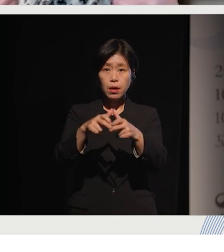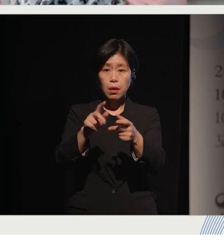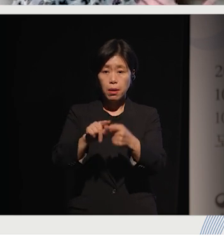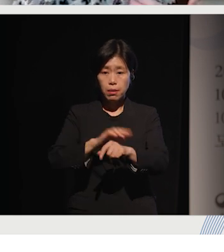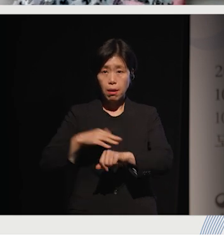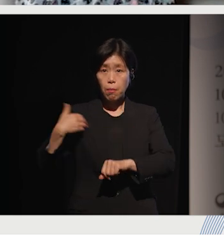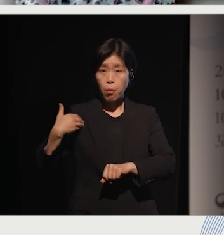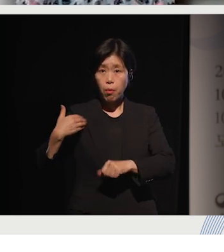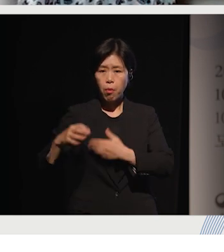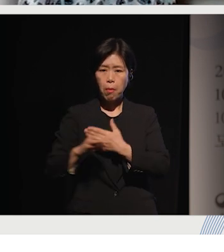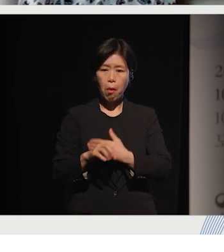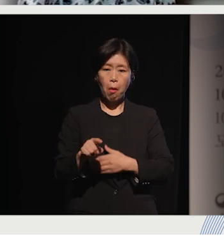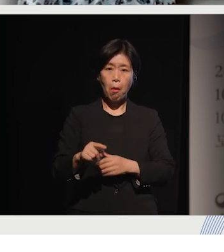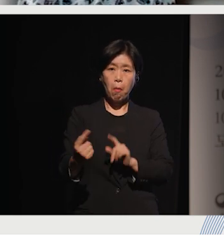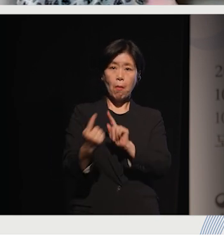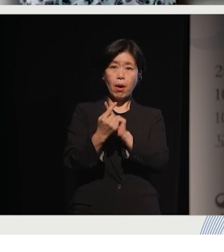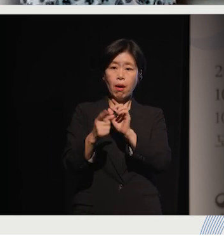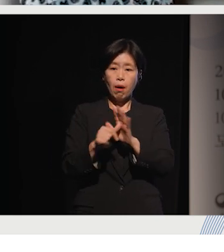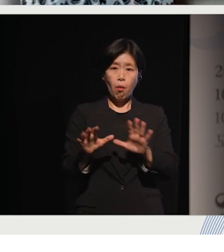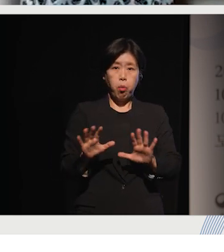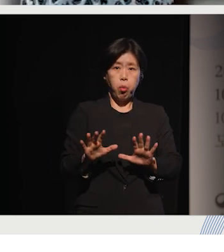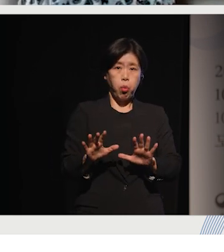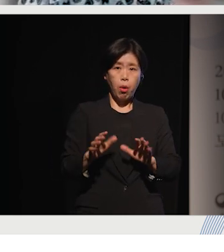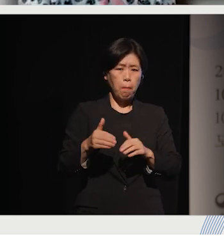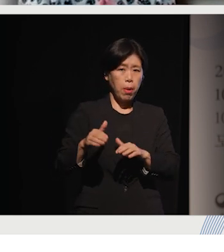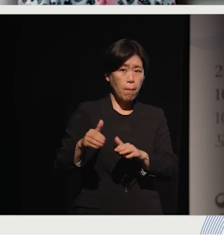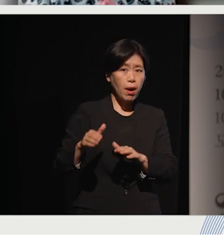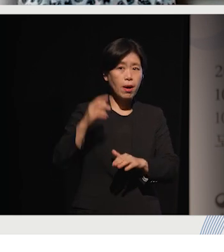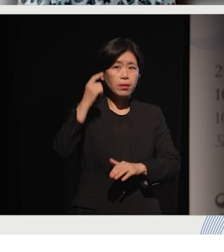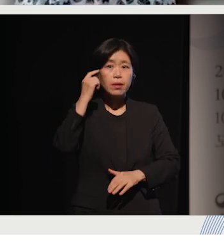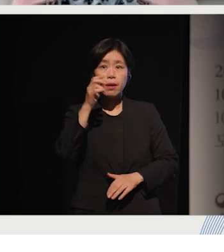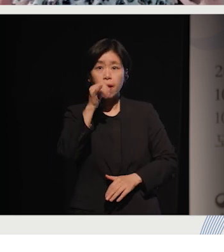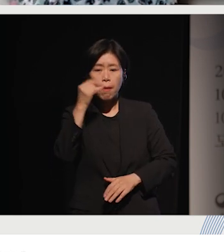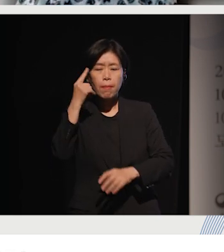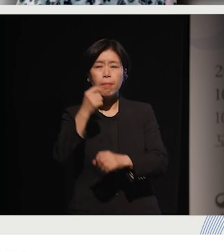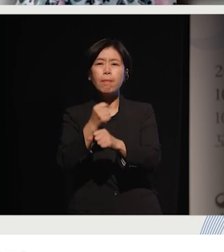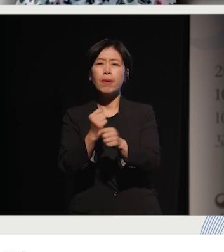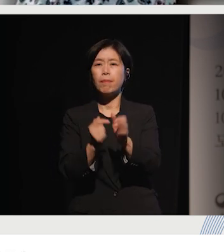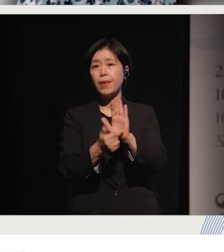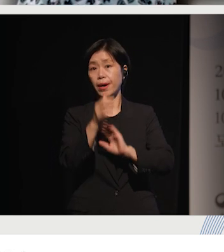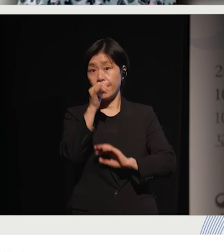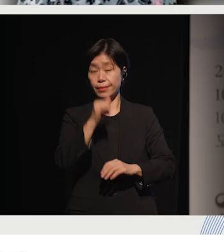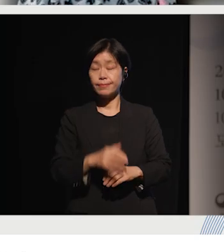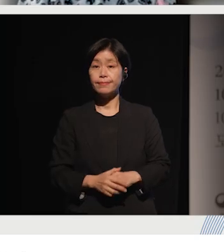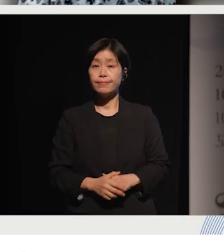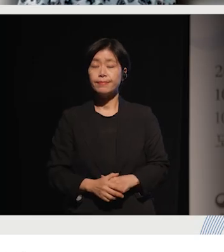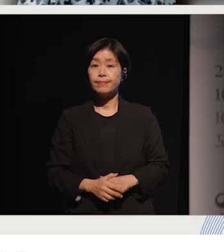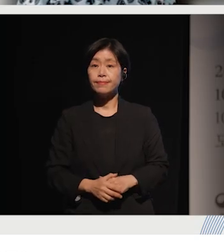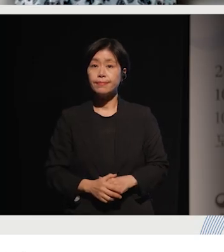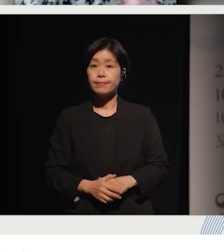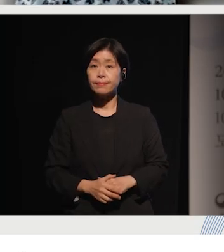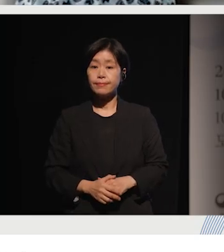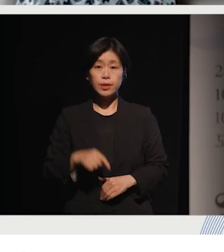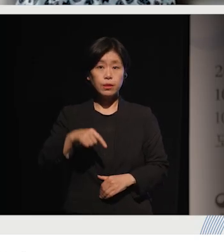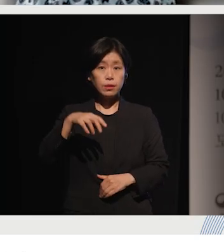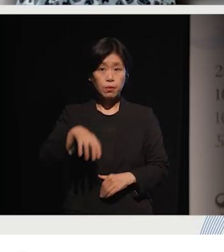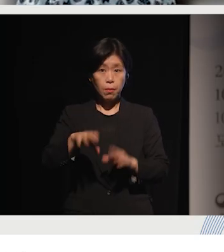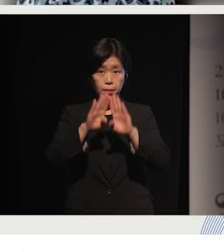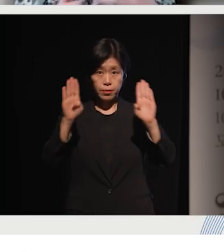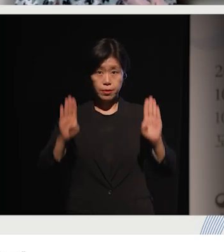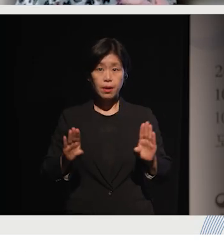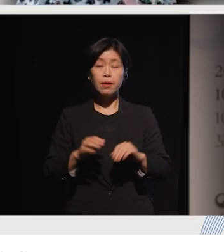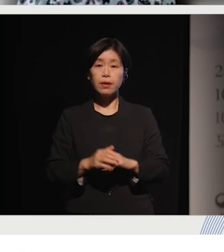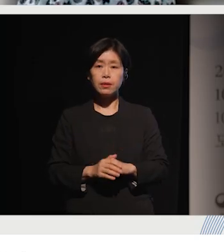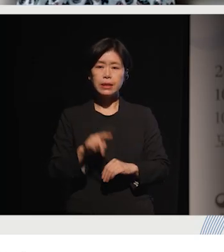it's centuries of bias towards people with disabilities, again, we really want to try to remove those